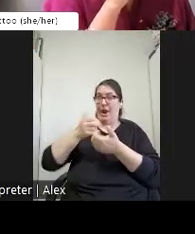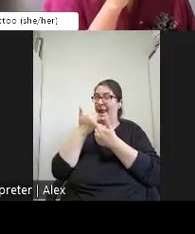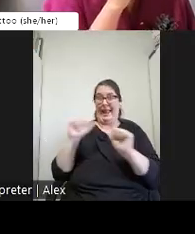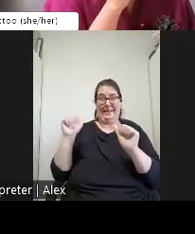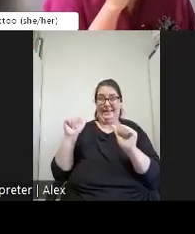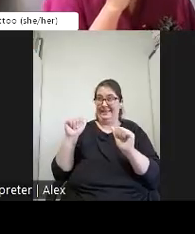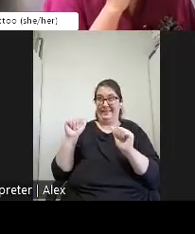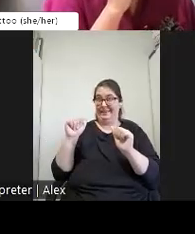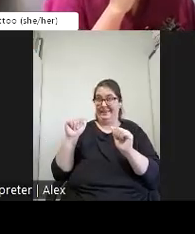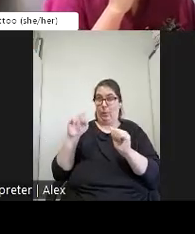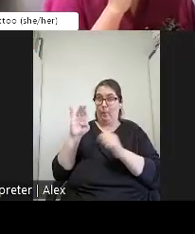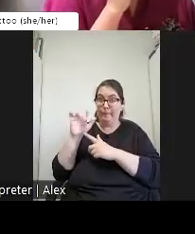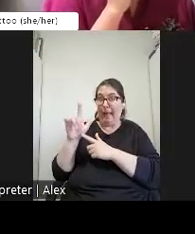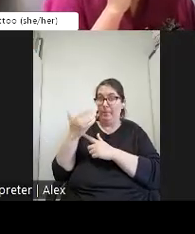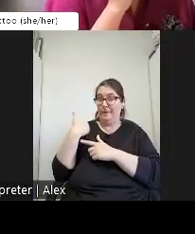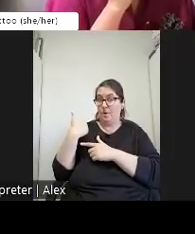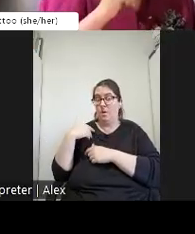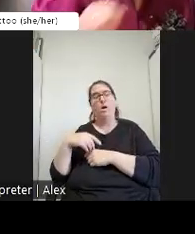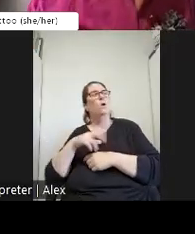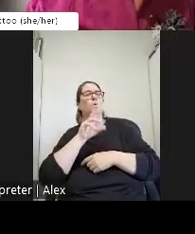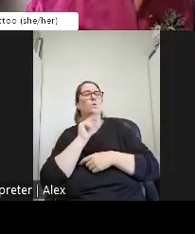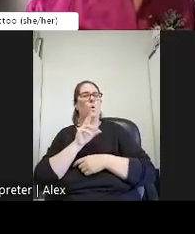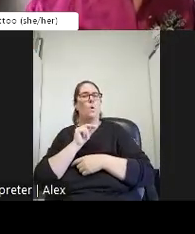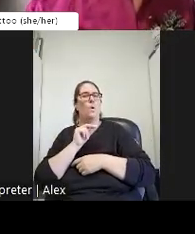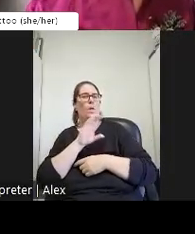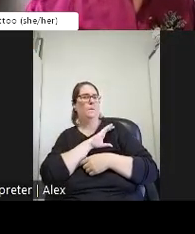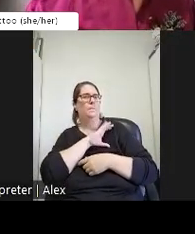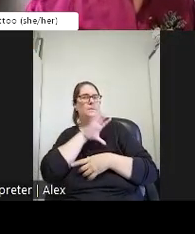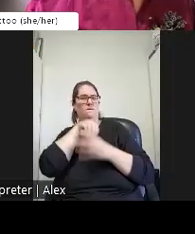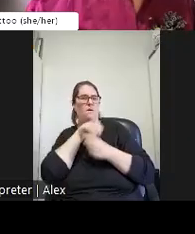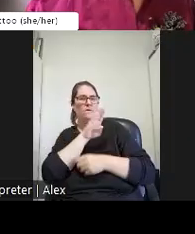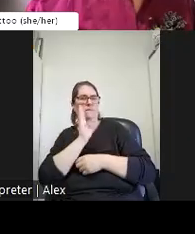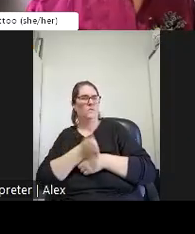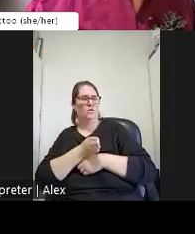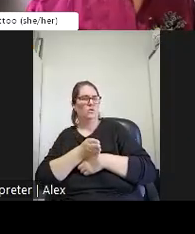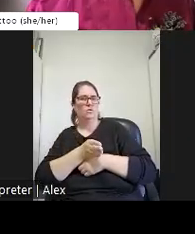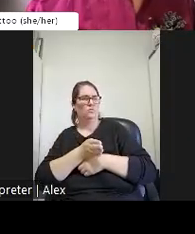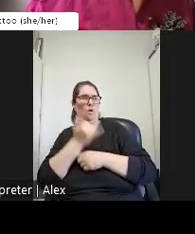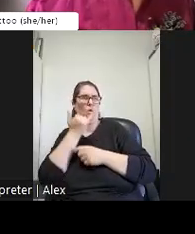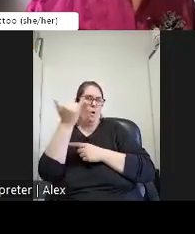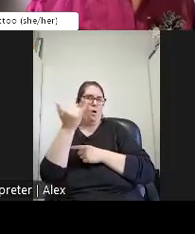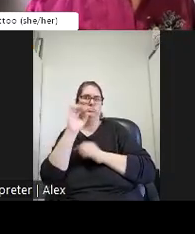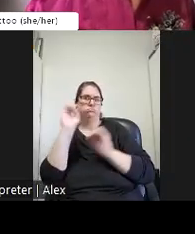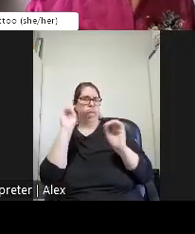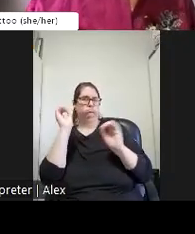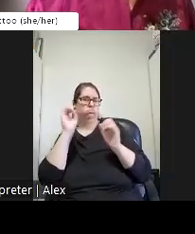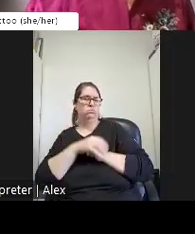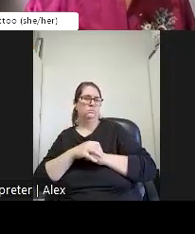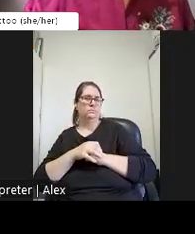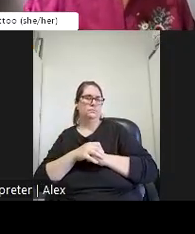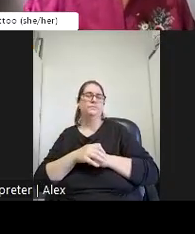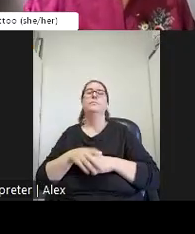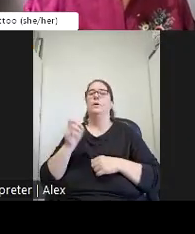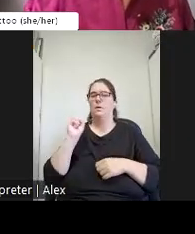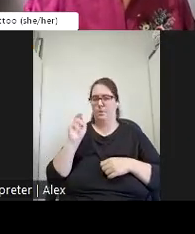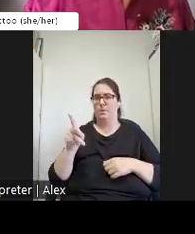or bail? No, the police have never been involved. I've never like contacted them about anything. Okay.